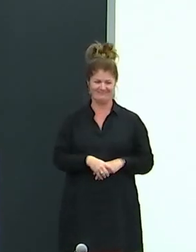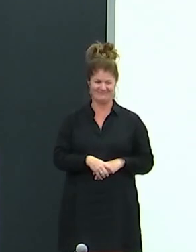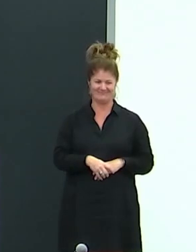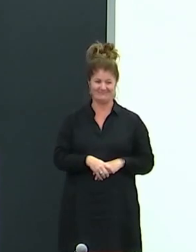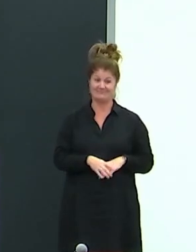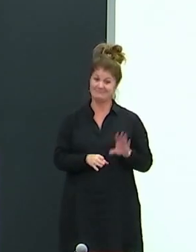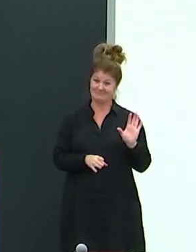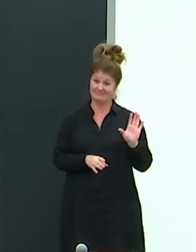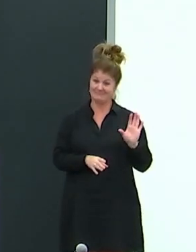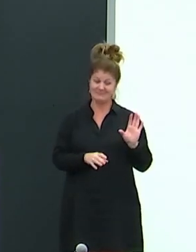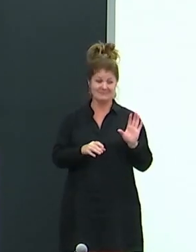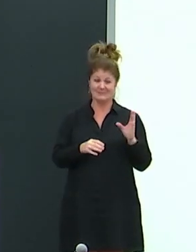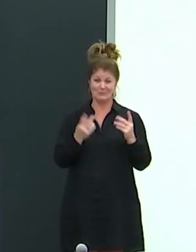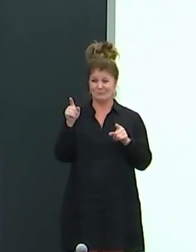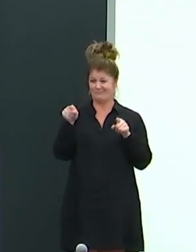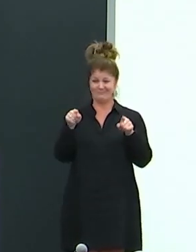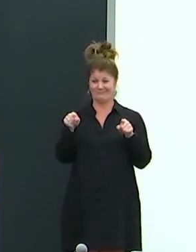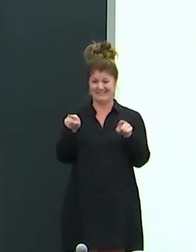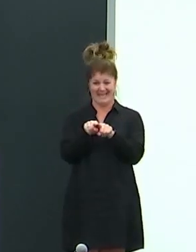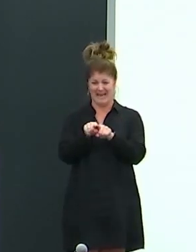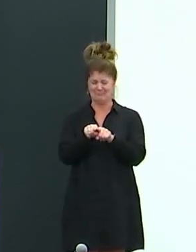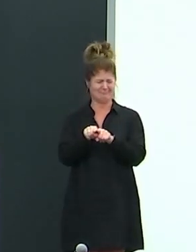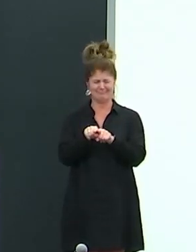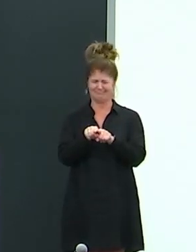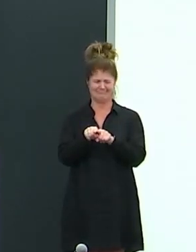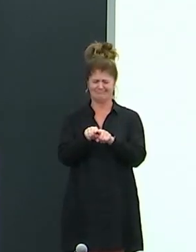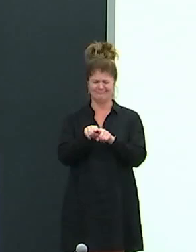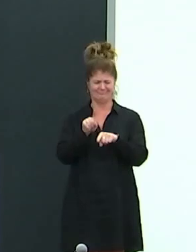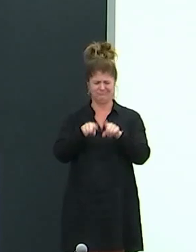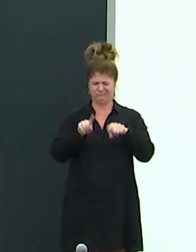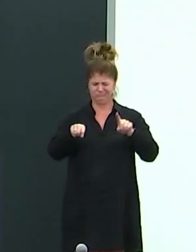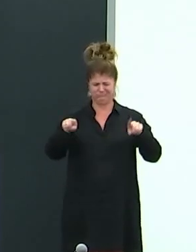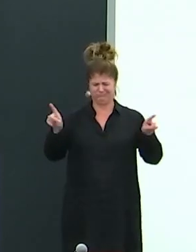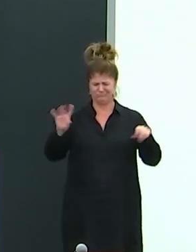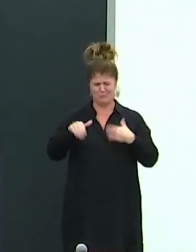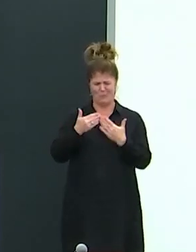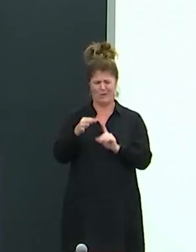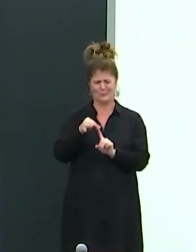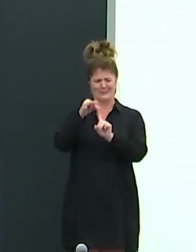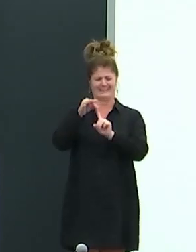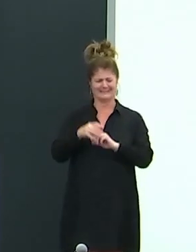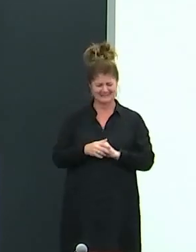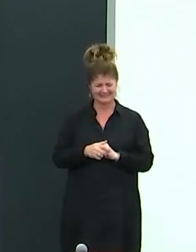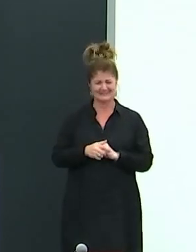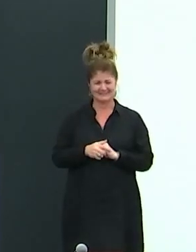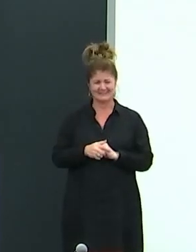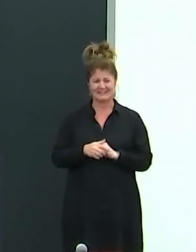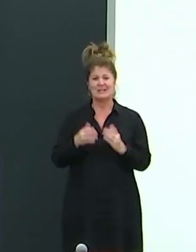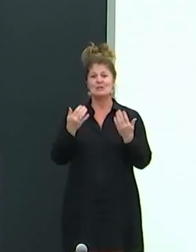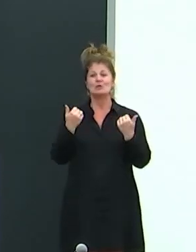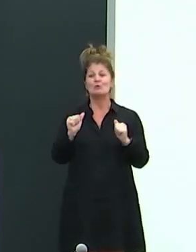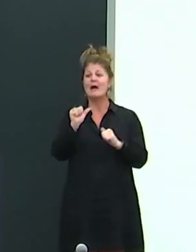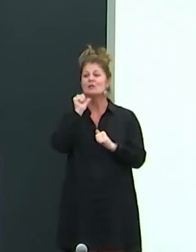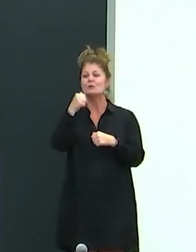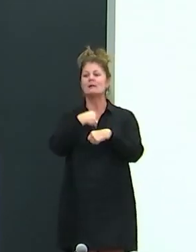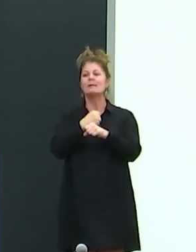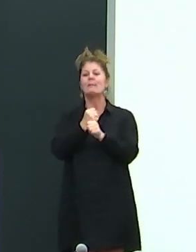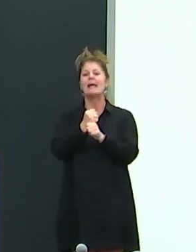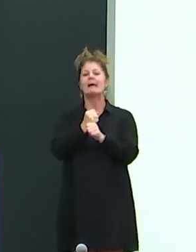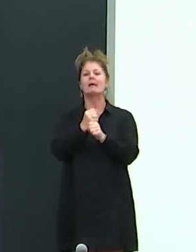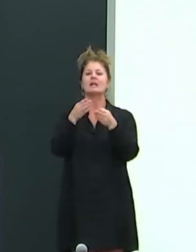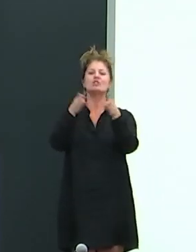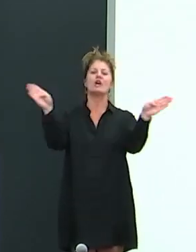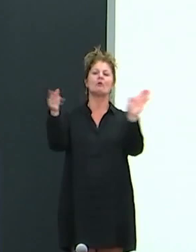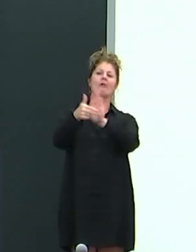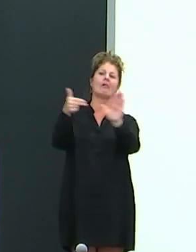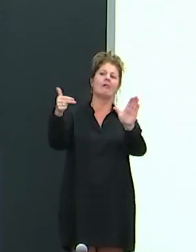No two are alike, and everyone is very unique. So trying to not make generalizations,